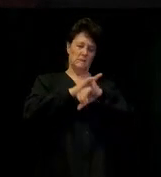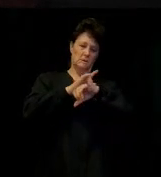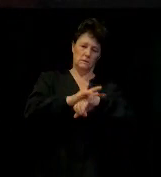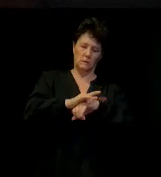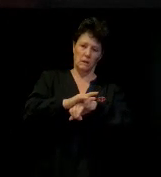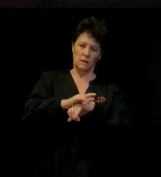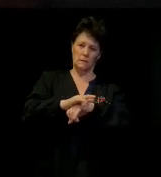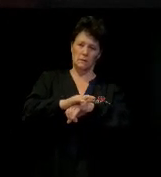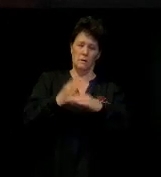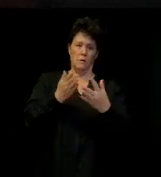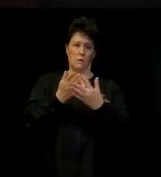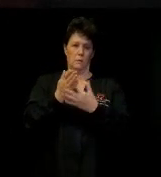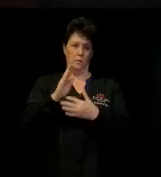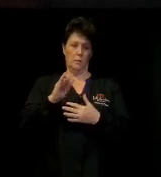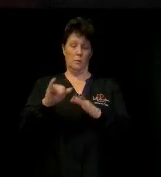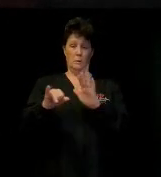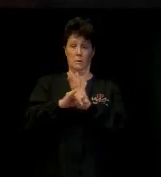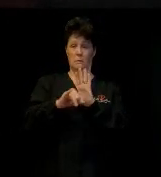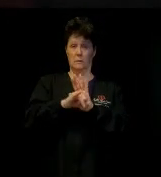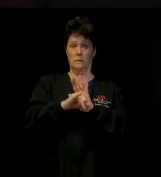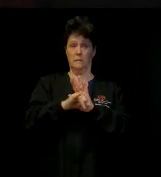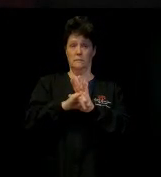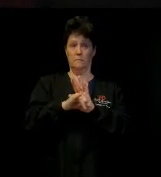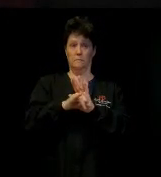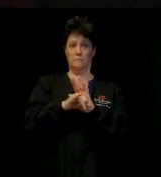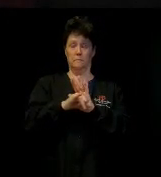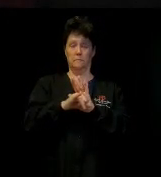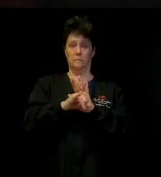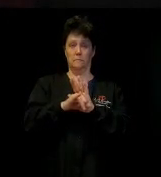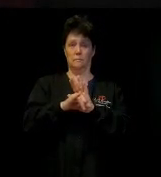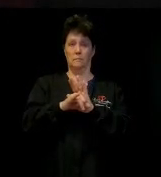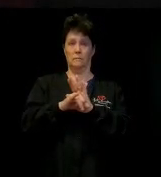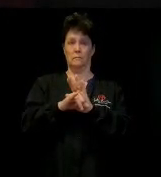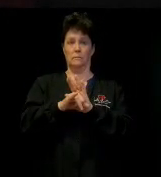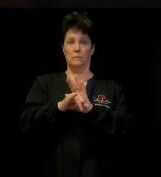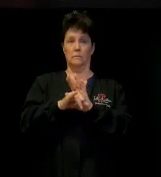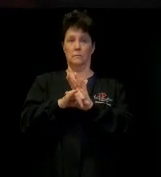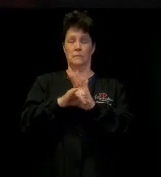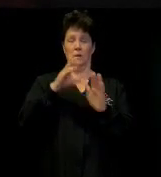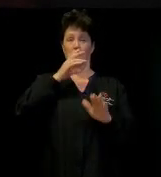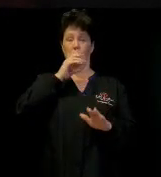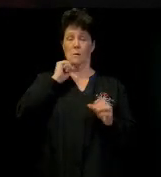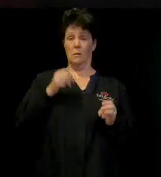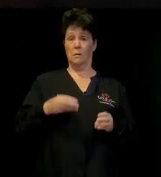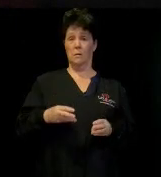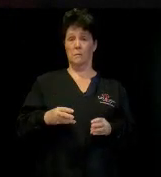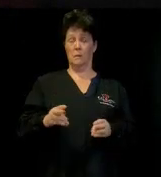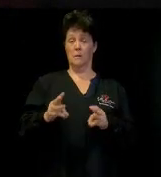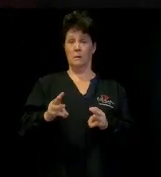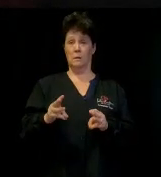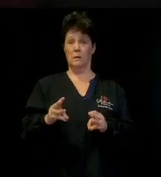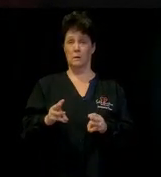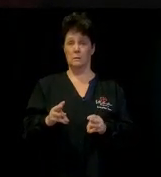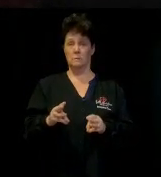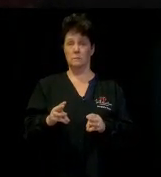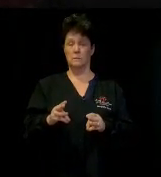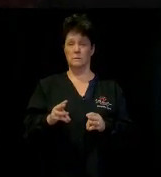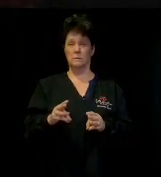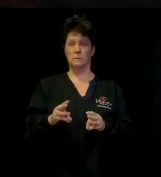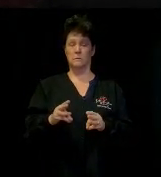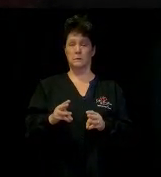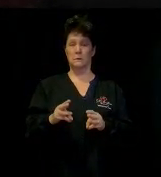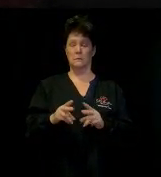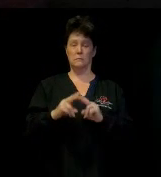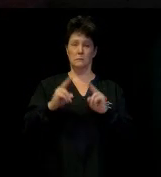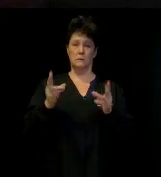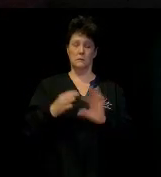know is that in ancient past, it was useful for